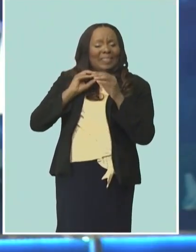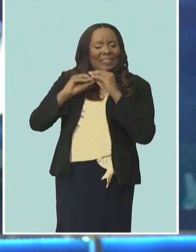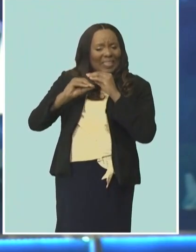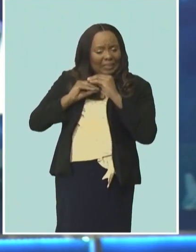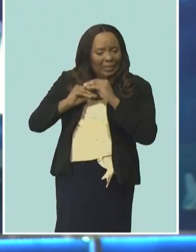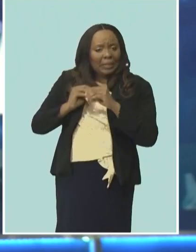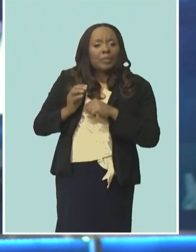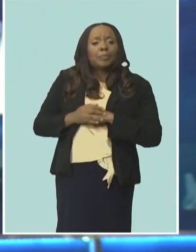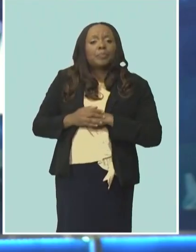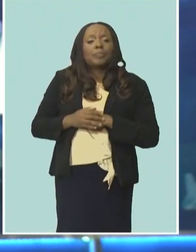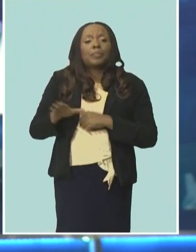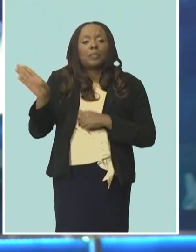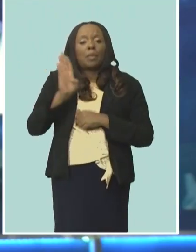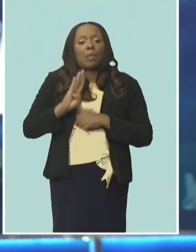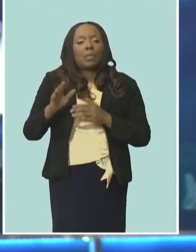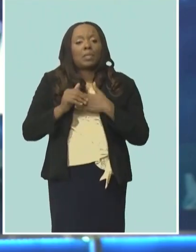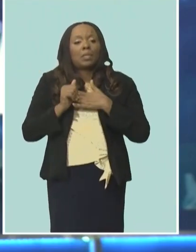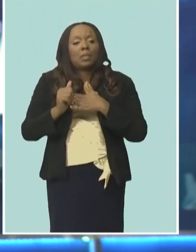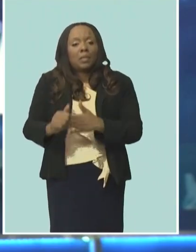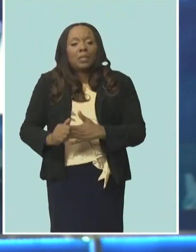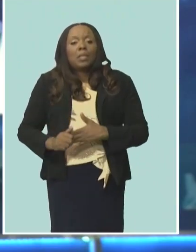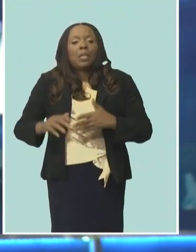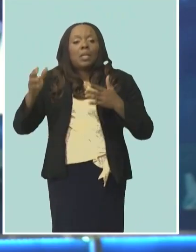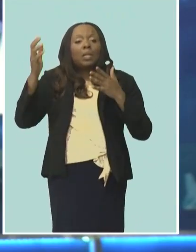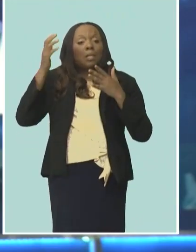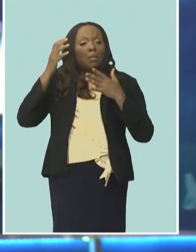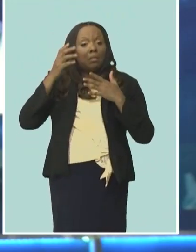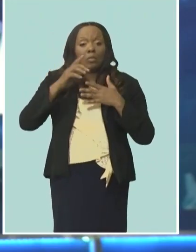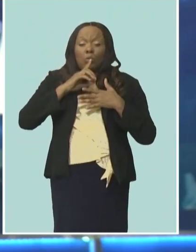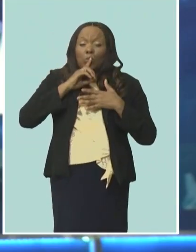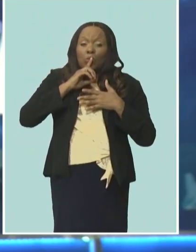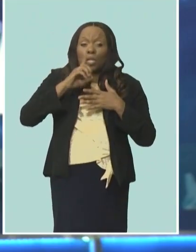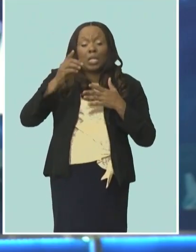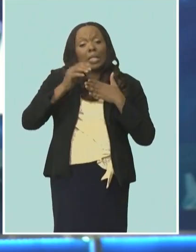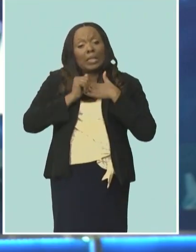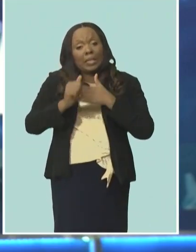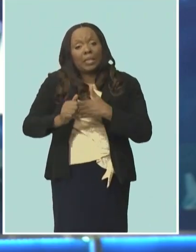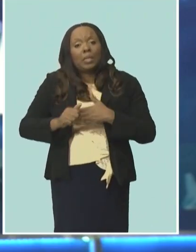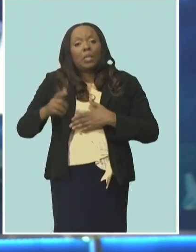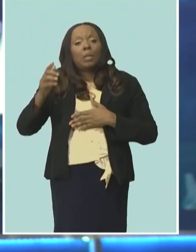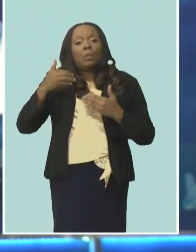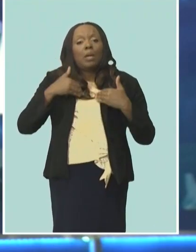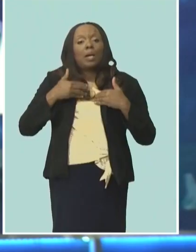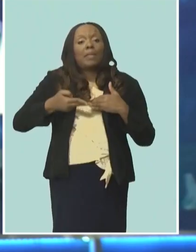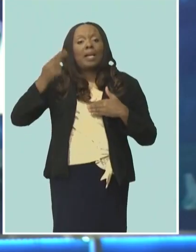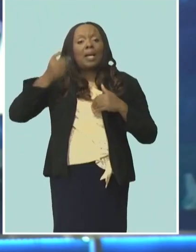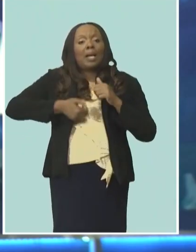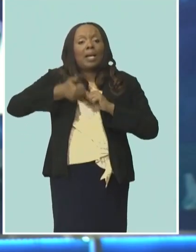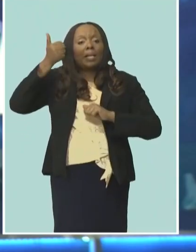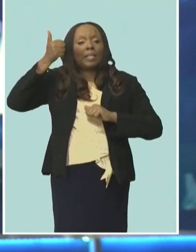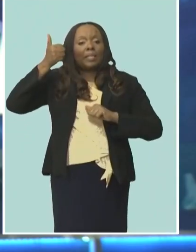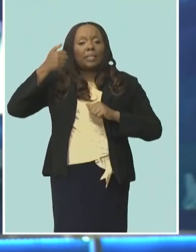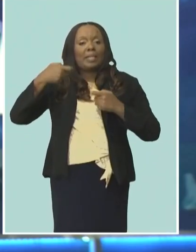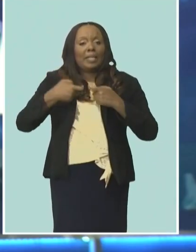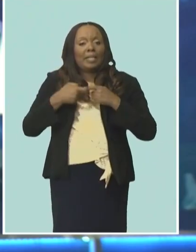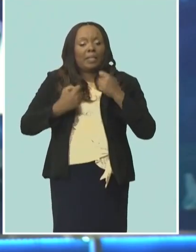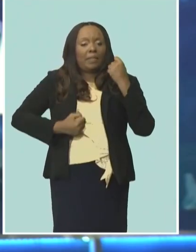He highlighted Barbados' leadership, informing those present the country has the highest number of electric vehicles in the